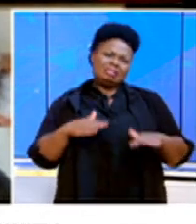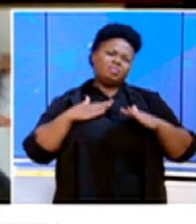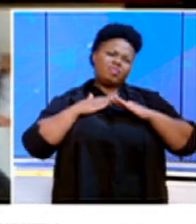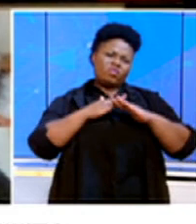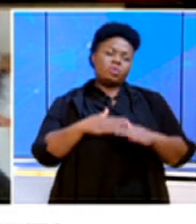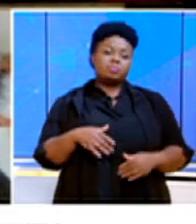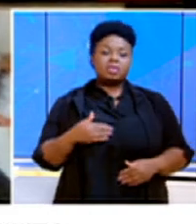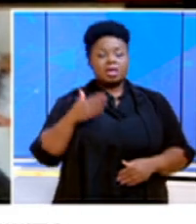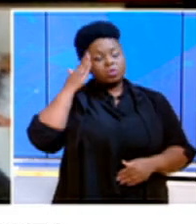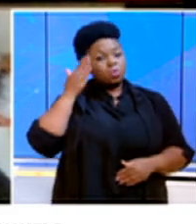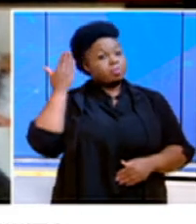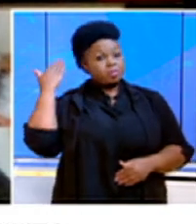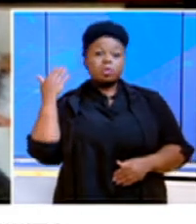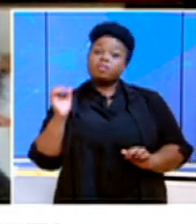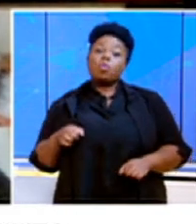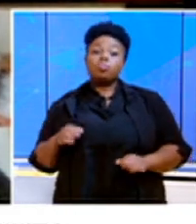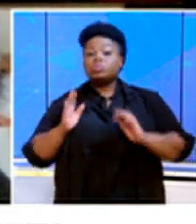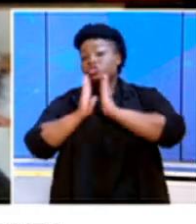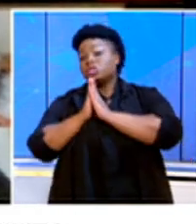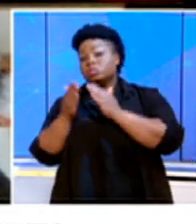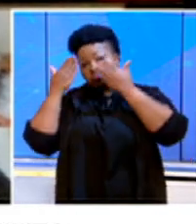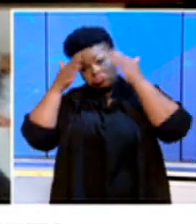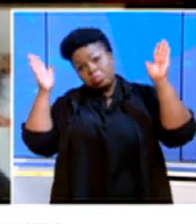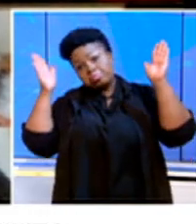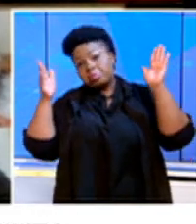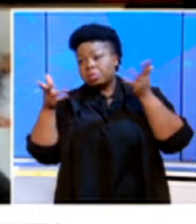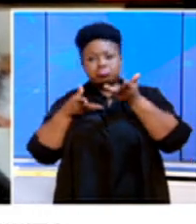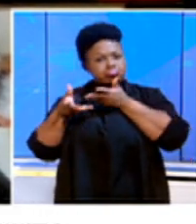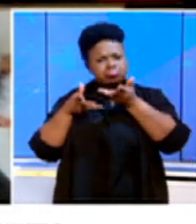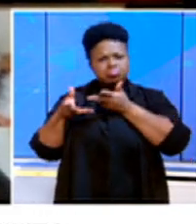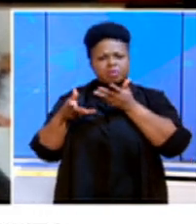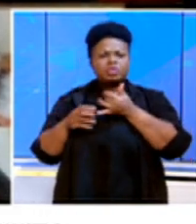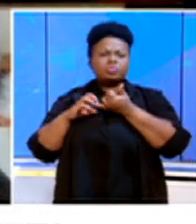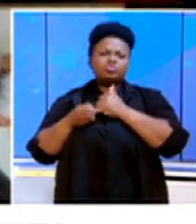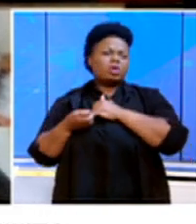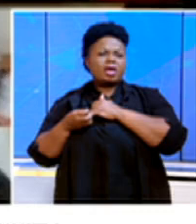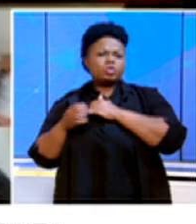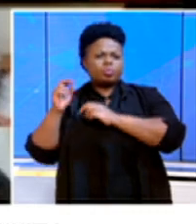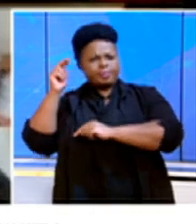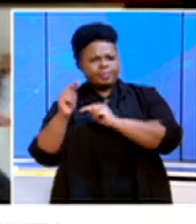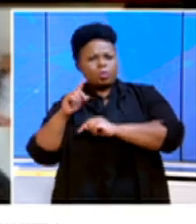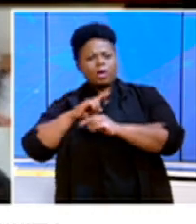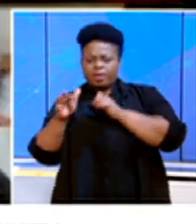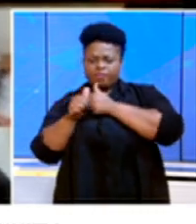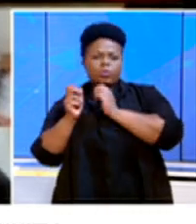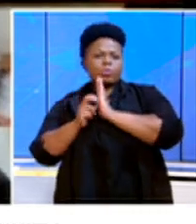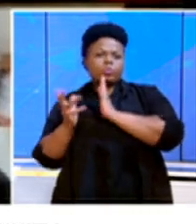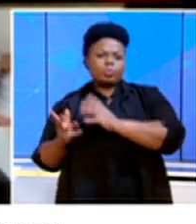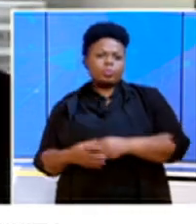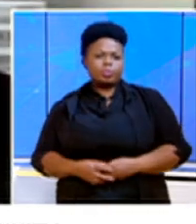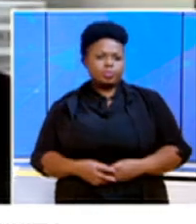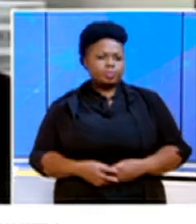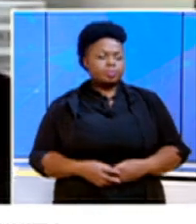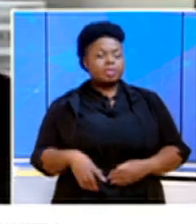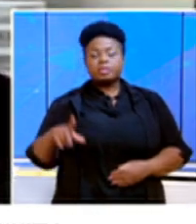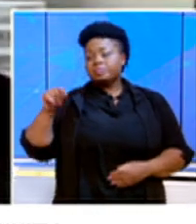gatherings, people have been very cautious. Churches have been open and they haven't been driving super spreading because they have been observing protocols. Yeah, it'll be very